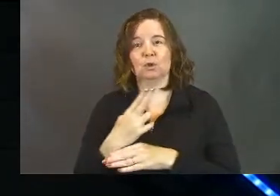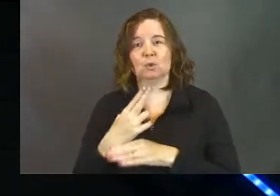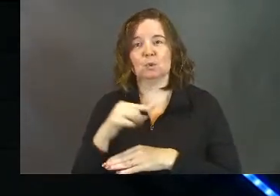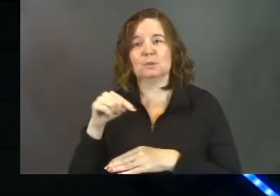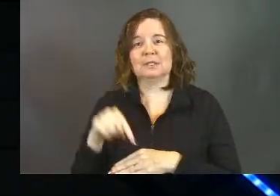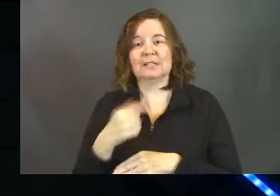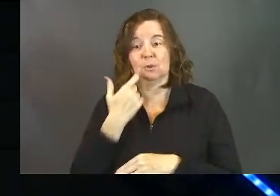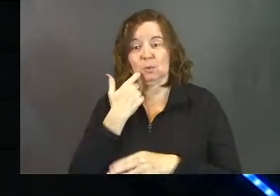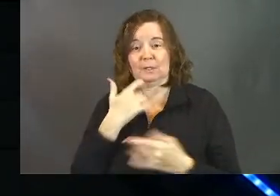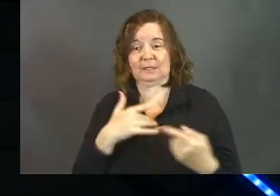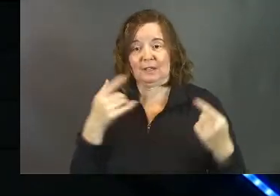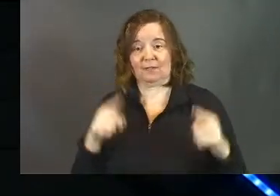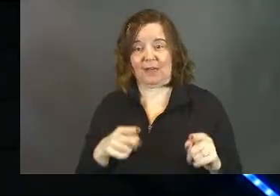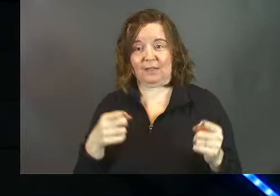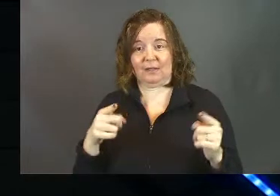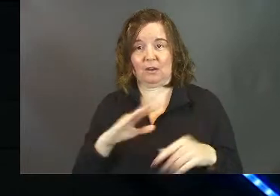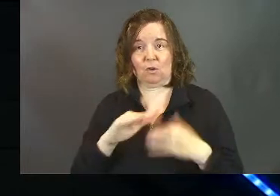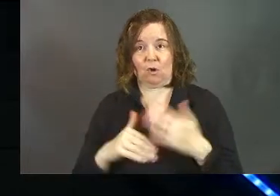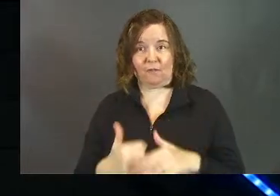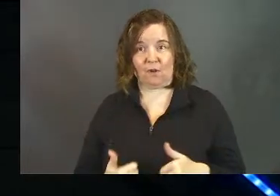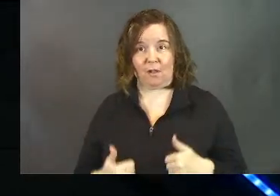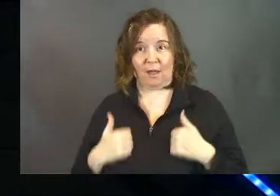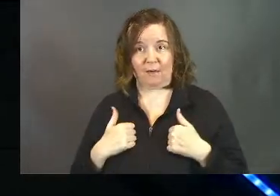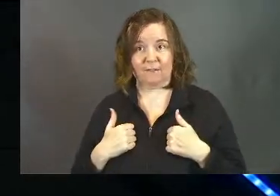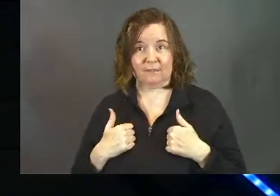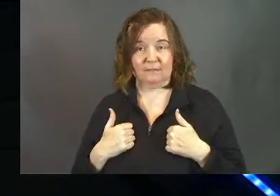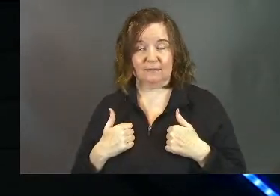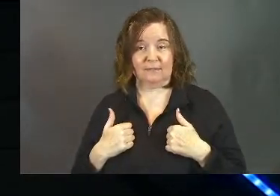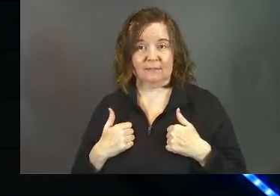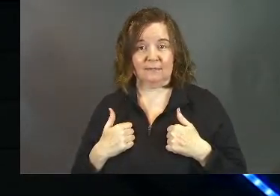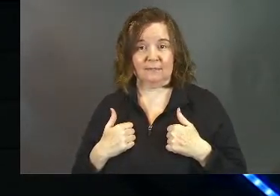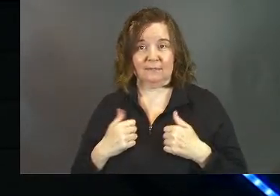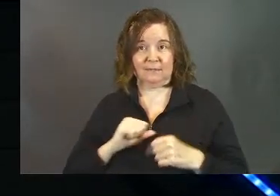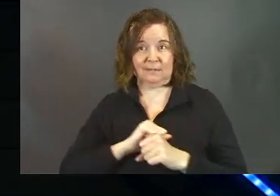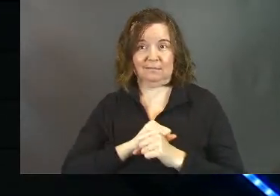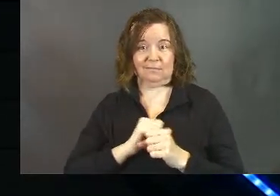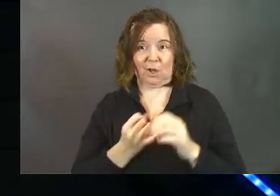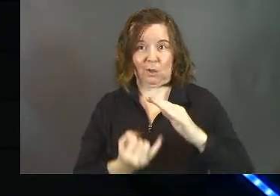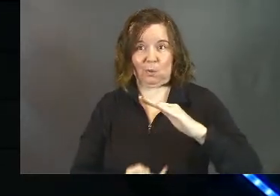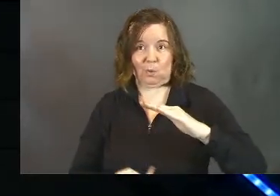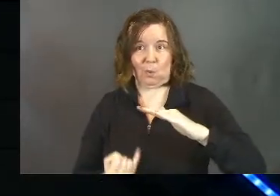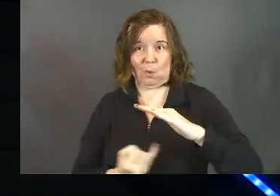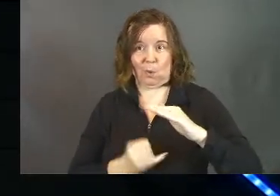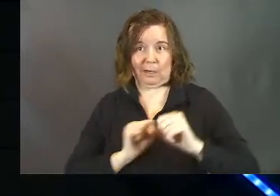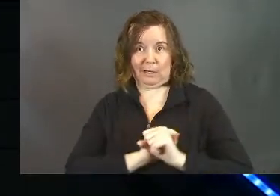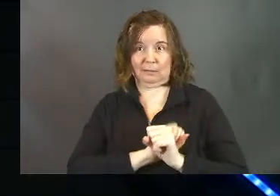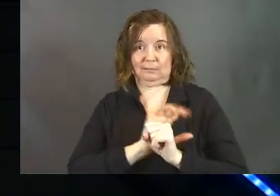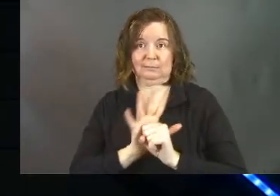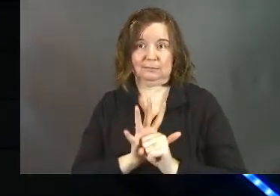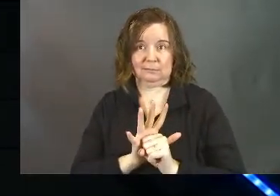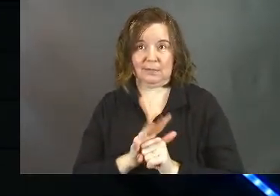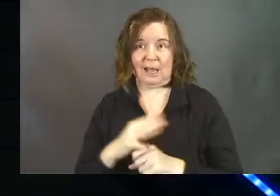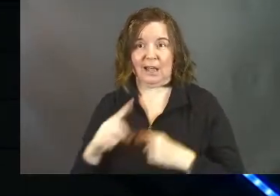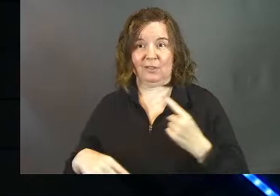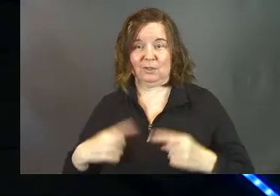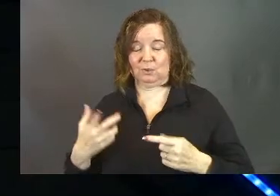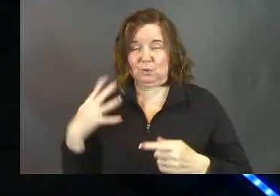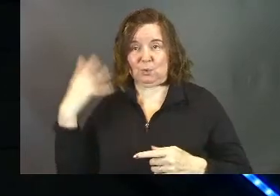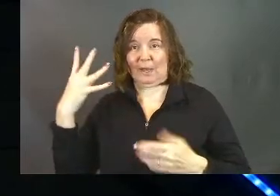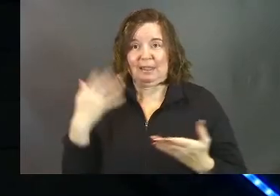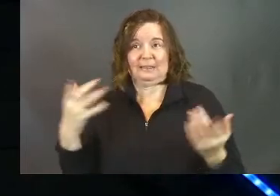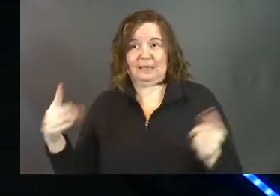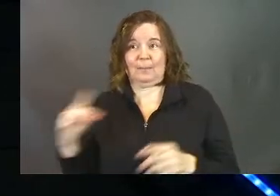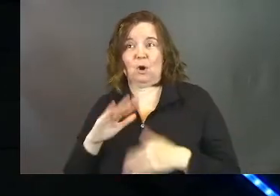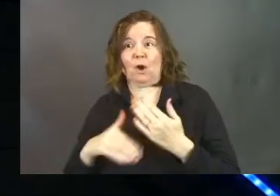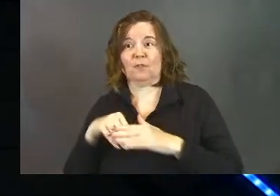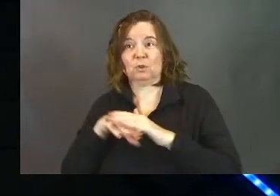this recent event that's happened in all of our lives, called quarantine and coronavirus, and this crazy thing that's gone on, and